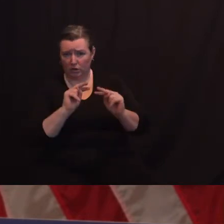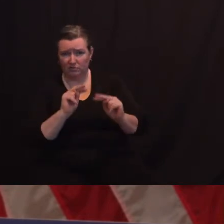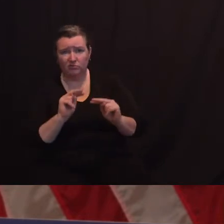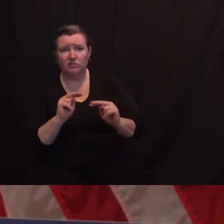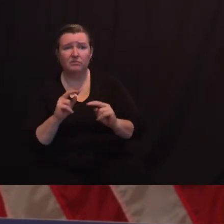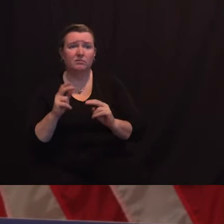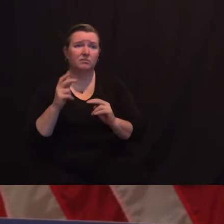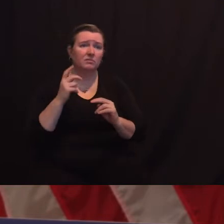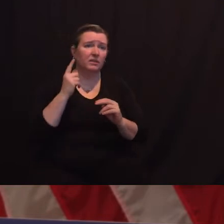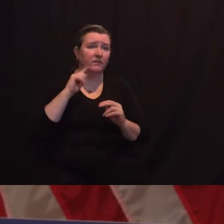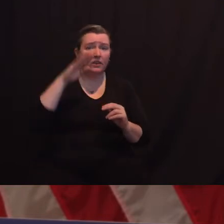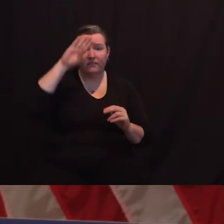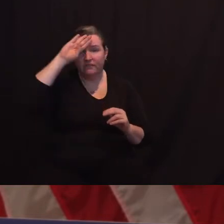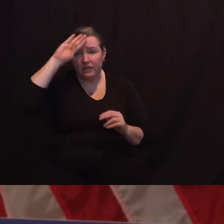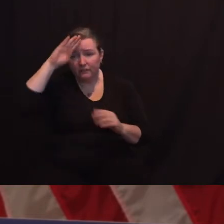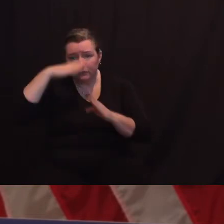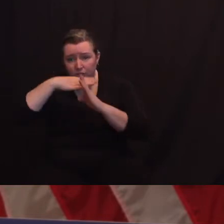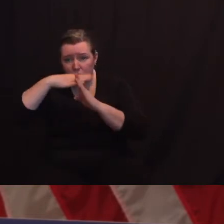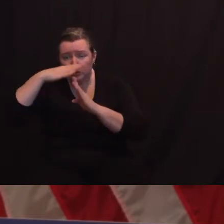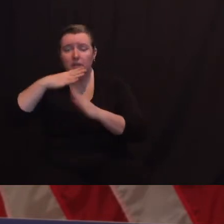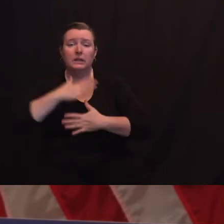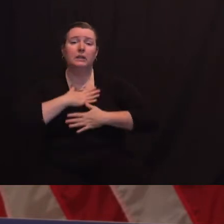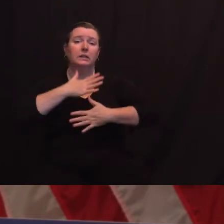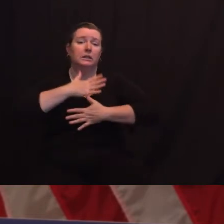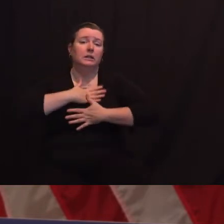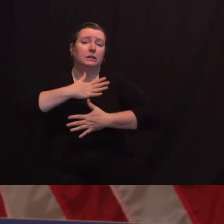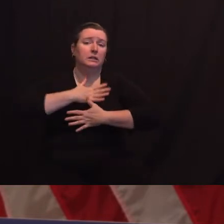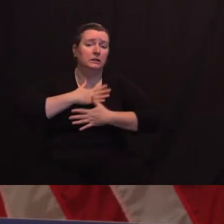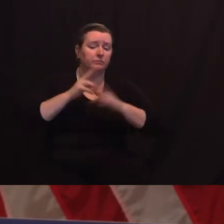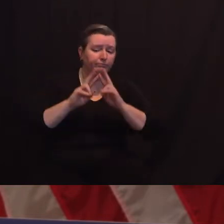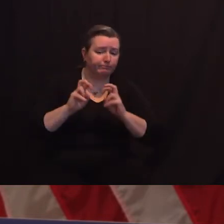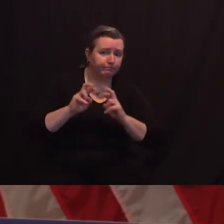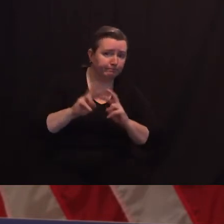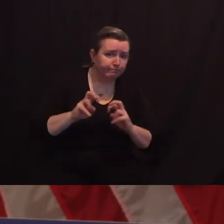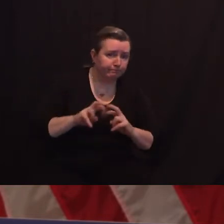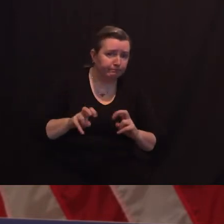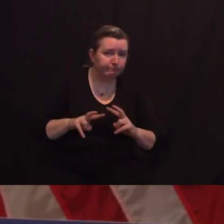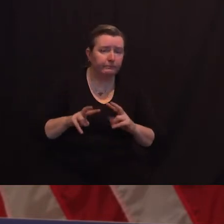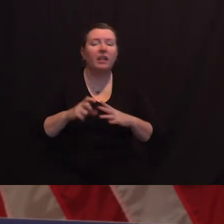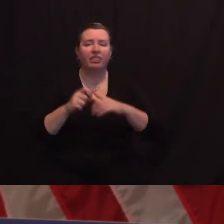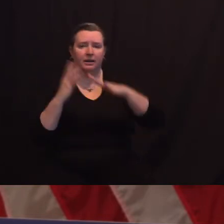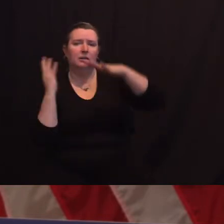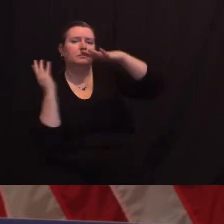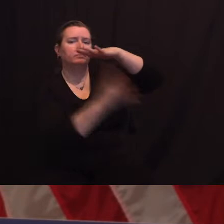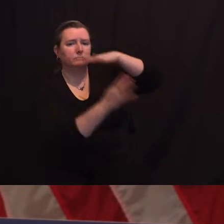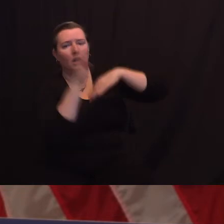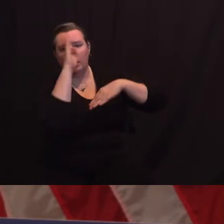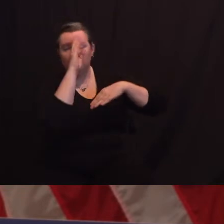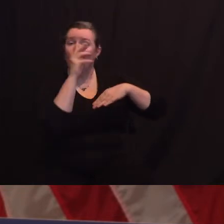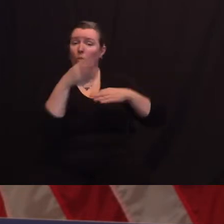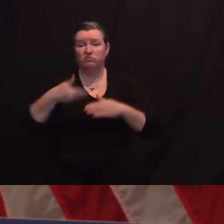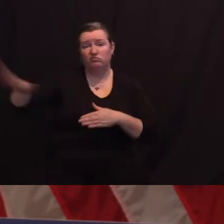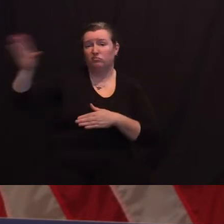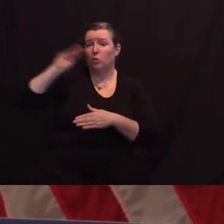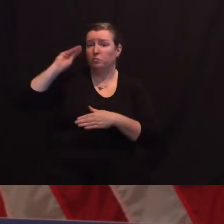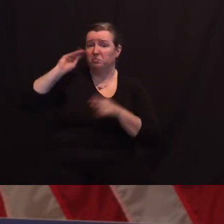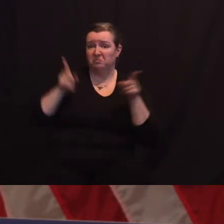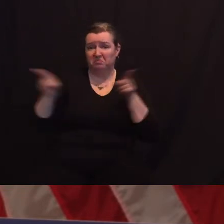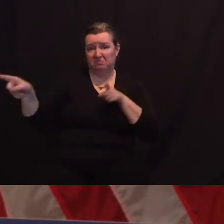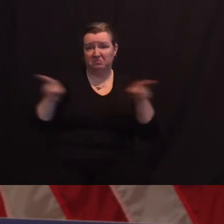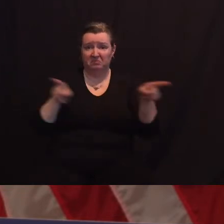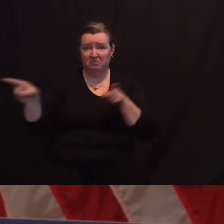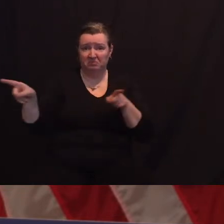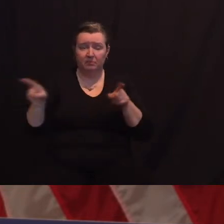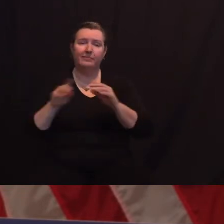then, based on various criteria, they may or may not be admitted. Obviously, if they have underlying comorbidities, that will impact